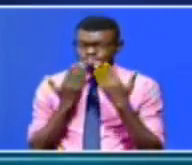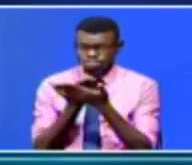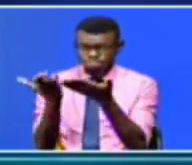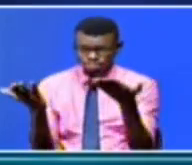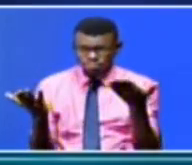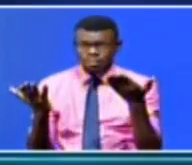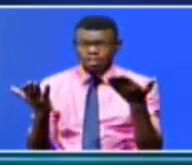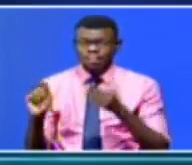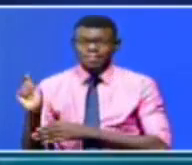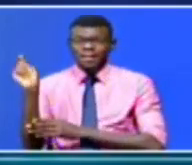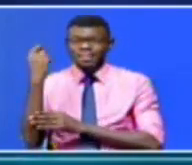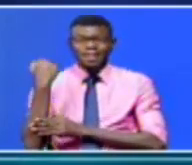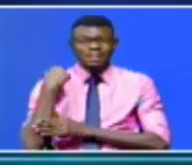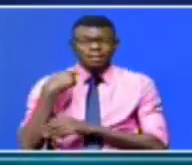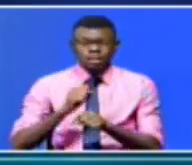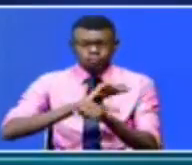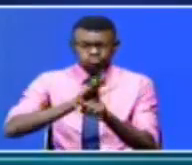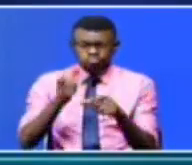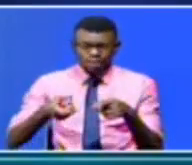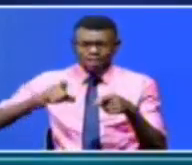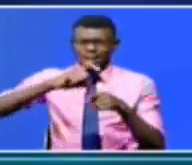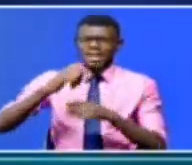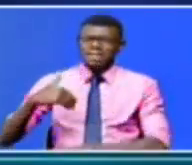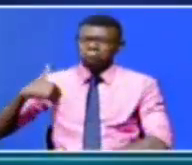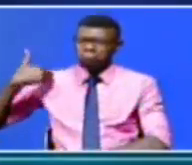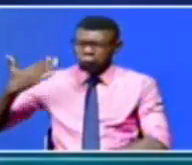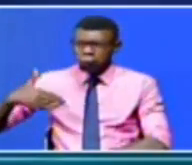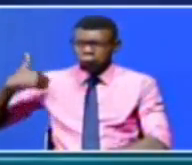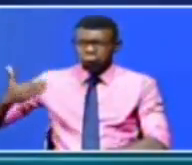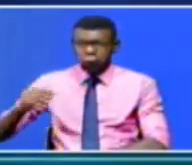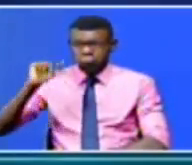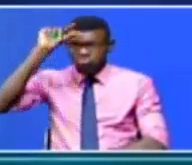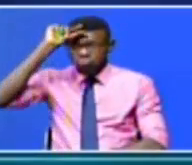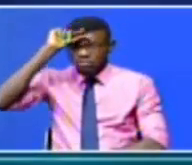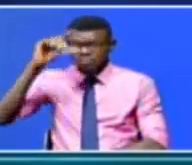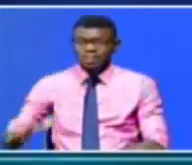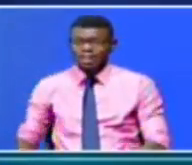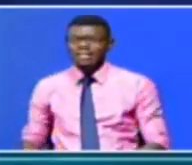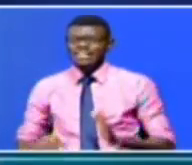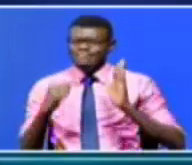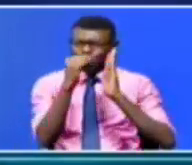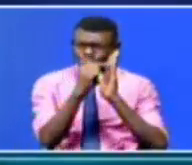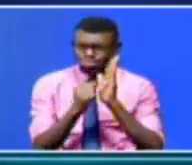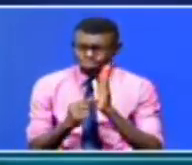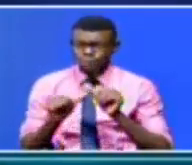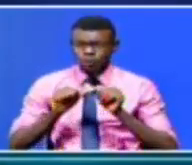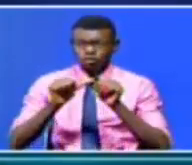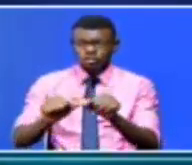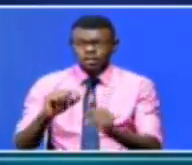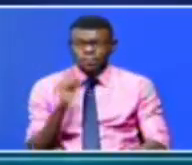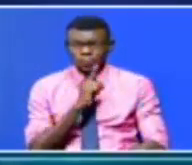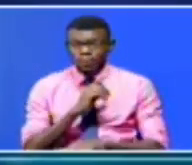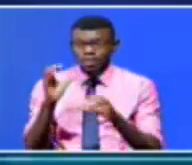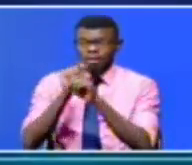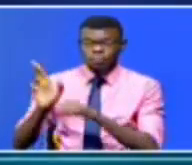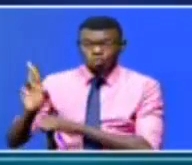Kenya recording new cases of COVID-19 each day, the government continues to tighten its mitigation measures as President Uhuru